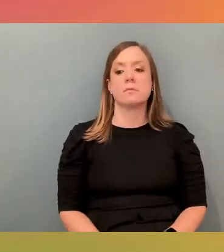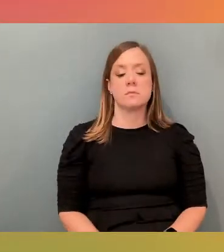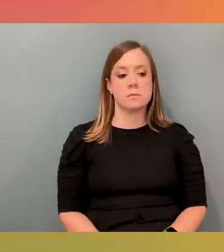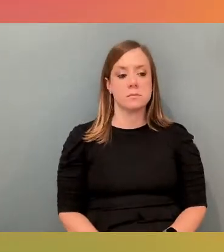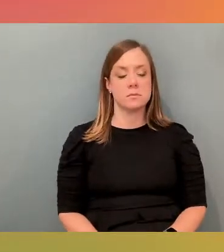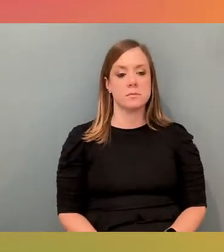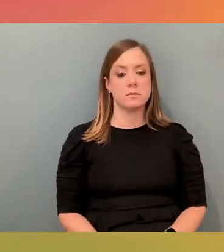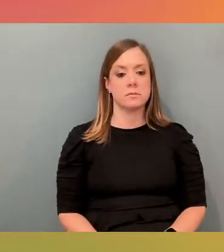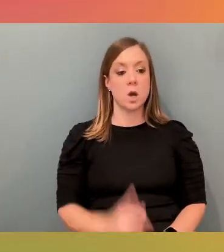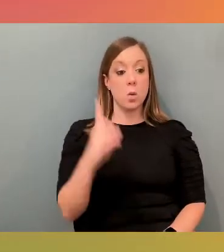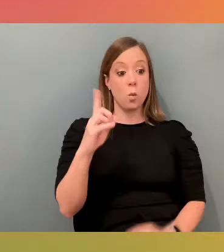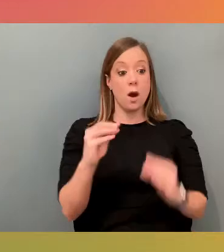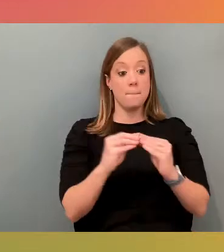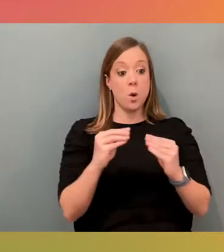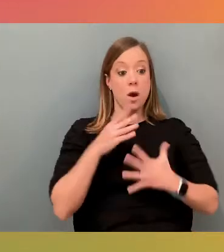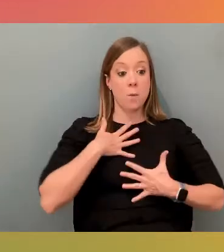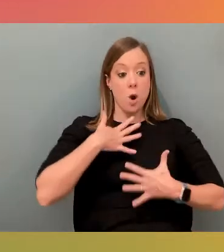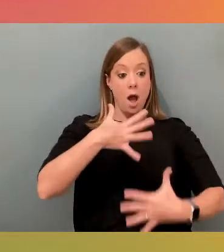One more breath.